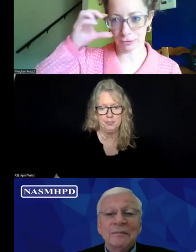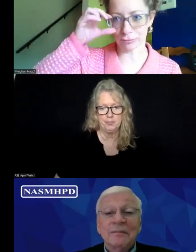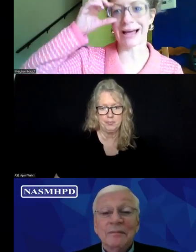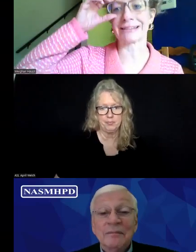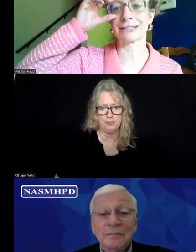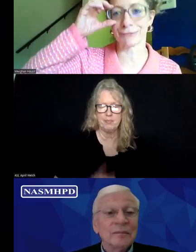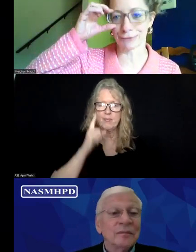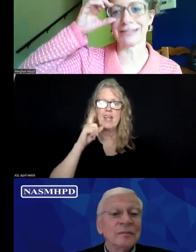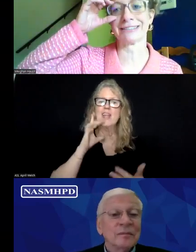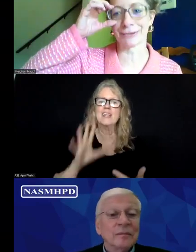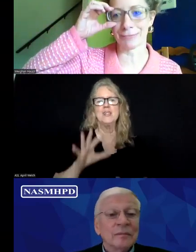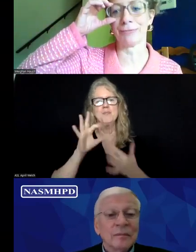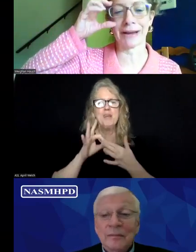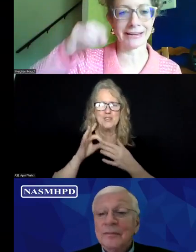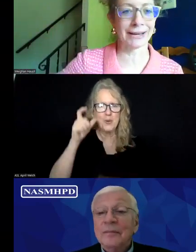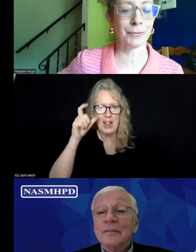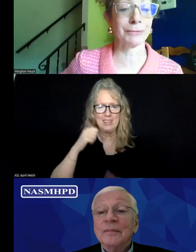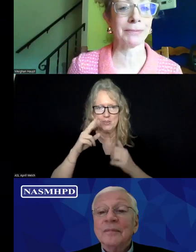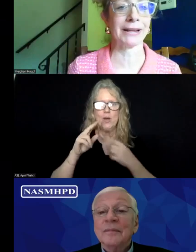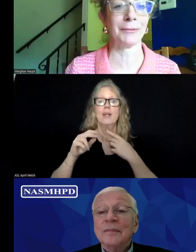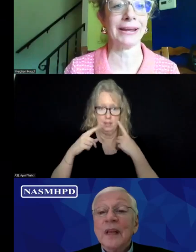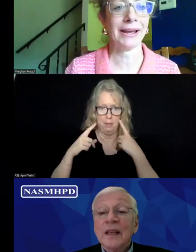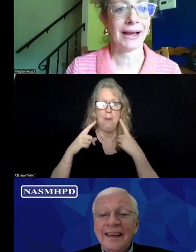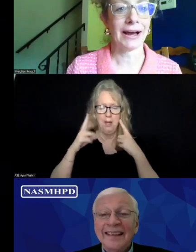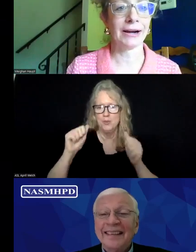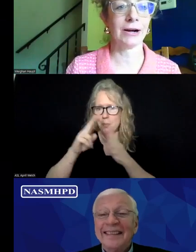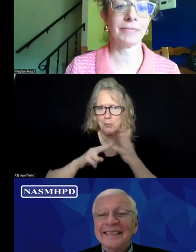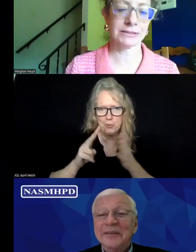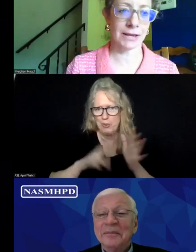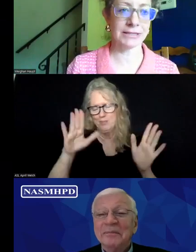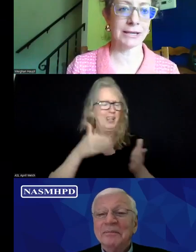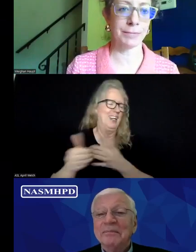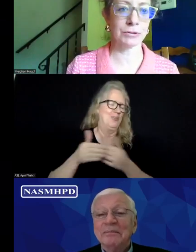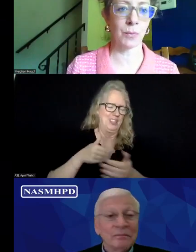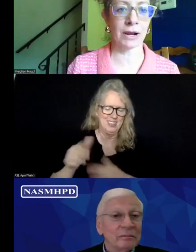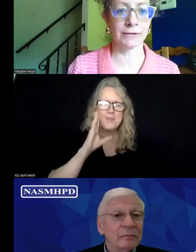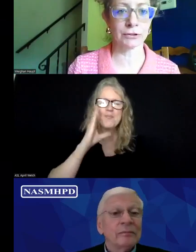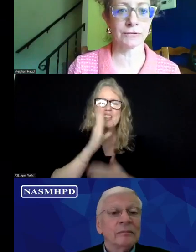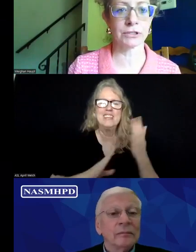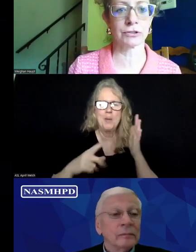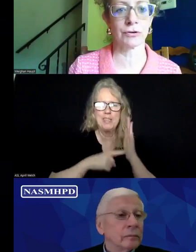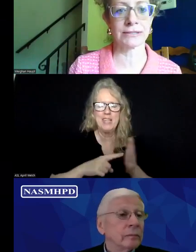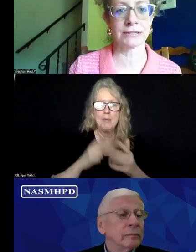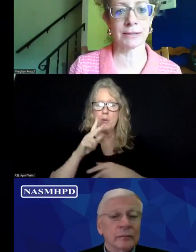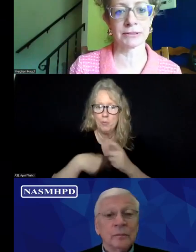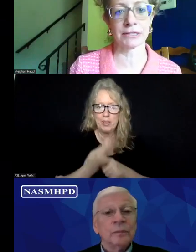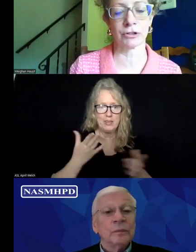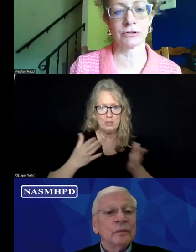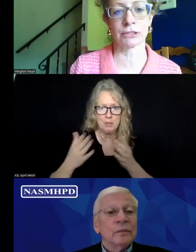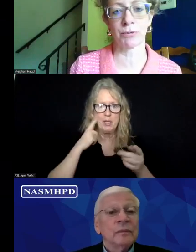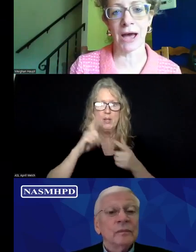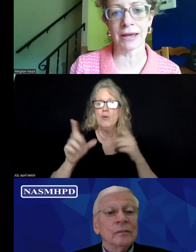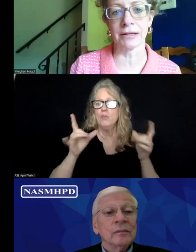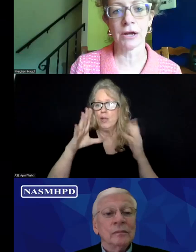these special glasses for reading, so I move my head kind of weird. But anyway, some examples: what kind of services do crisis